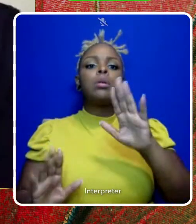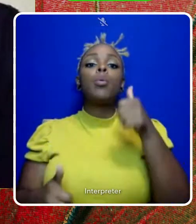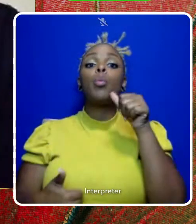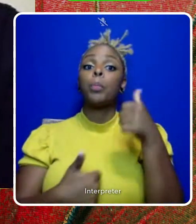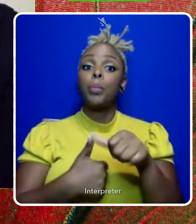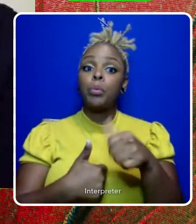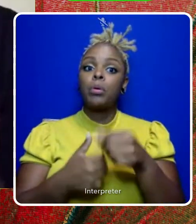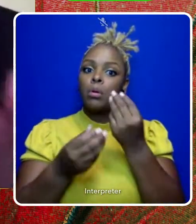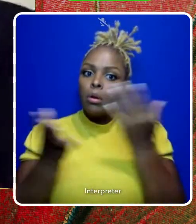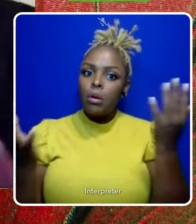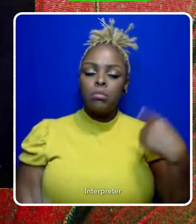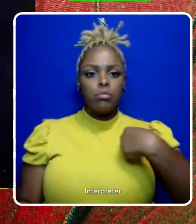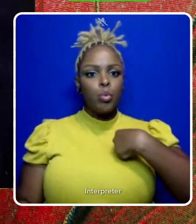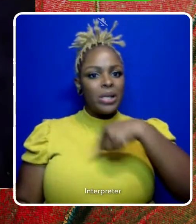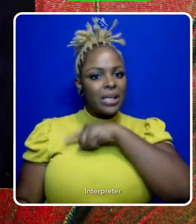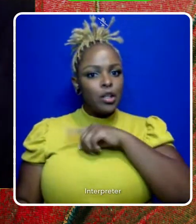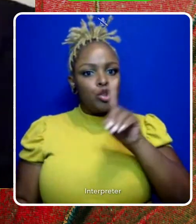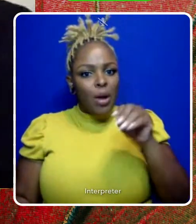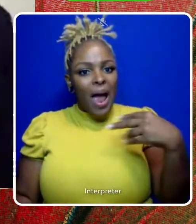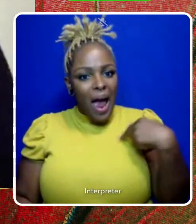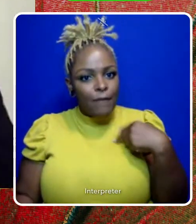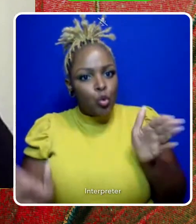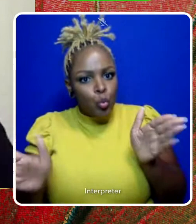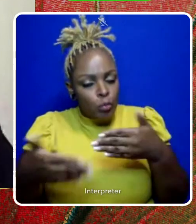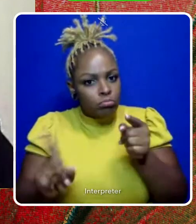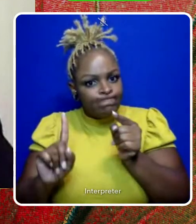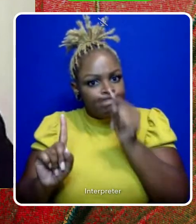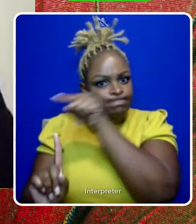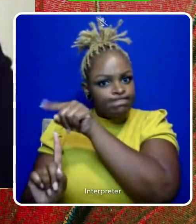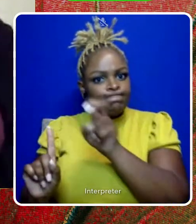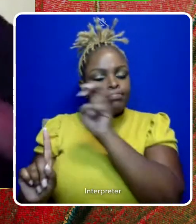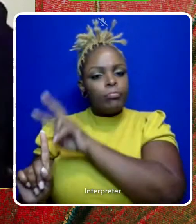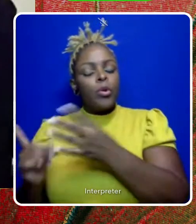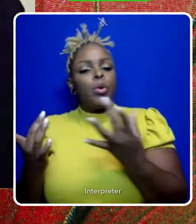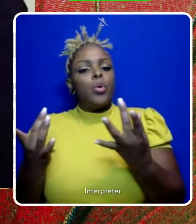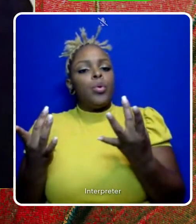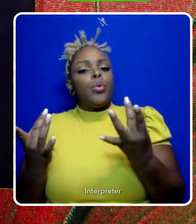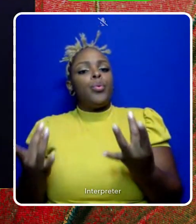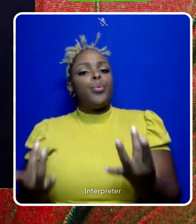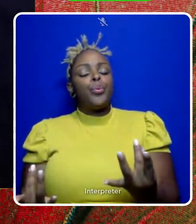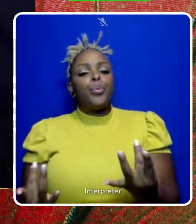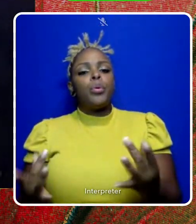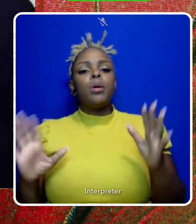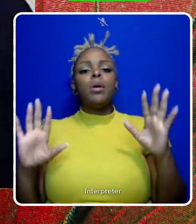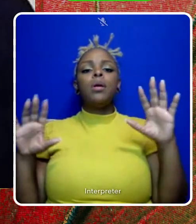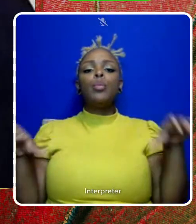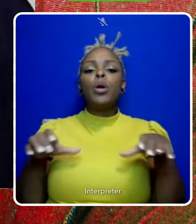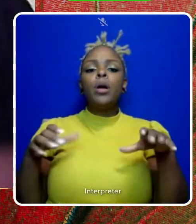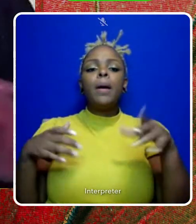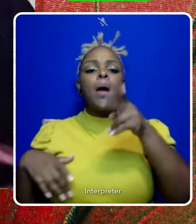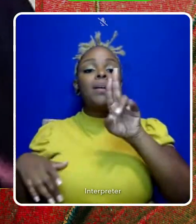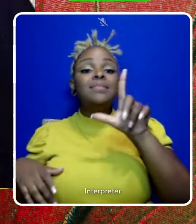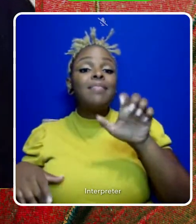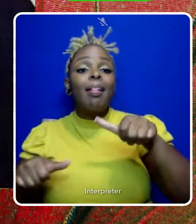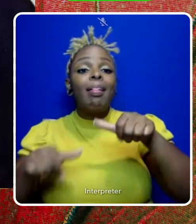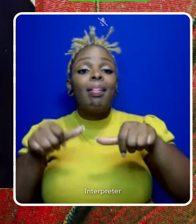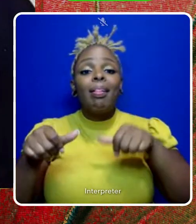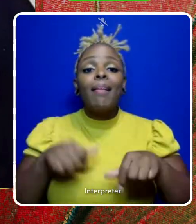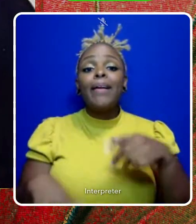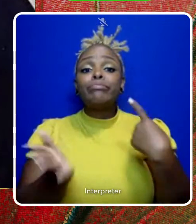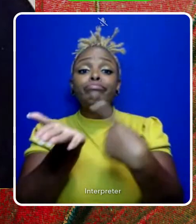the rooms outside. They could go in, they could do a little puzzle, they could talk to the therapist that we have outside there and just tell them